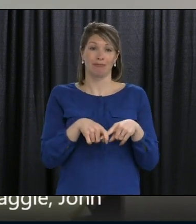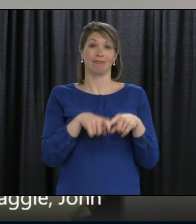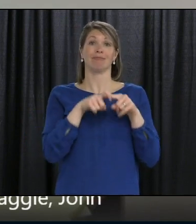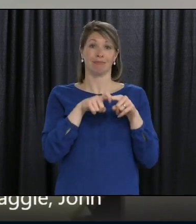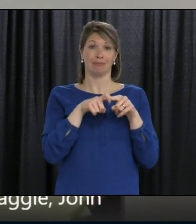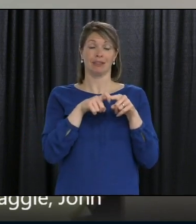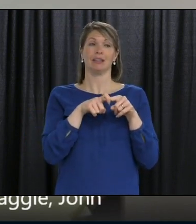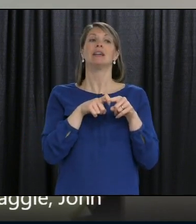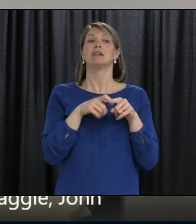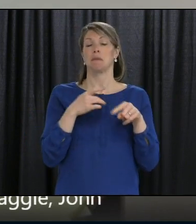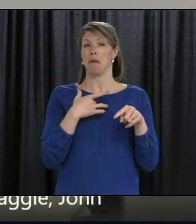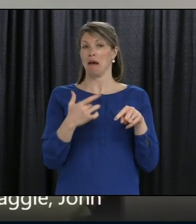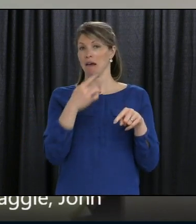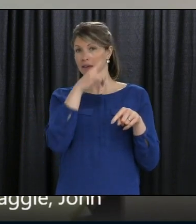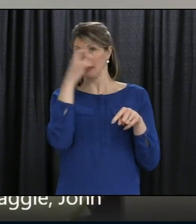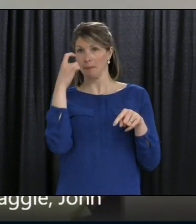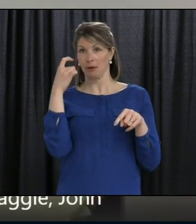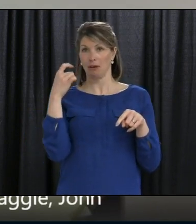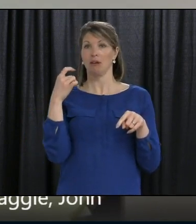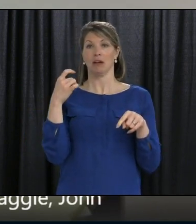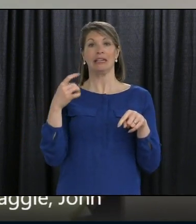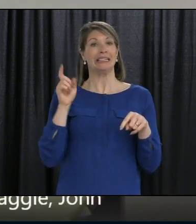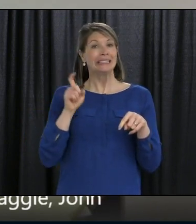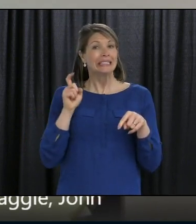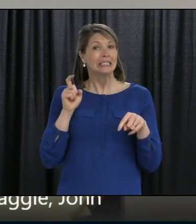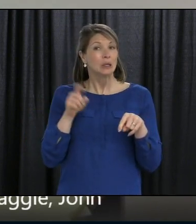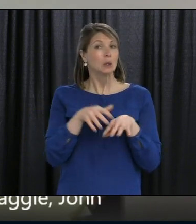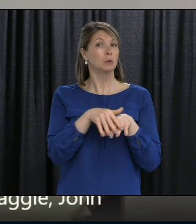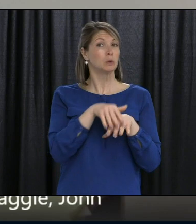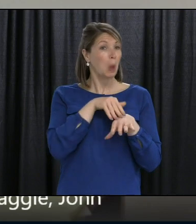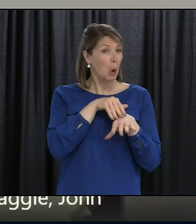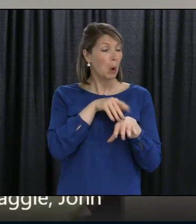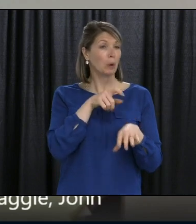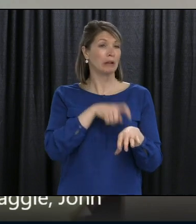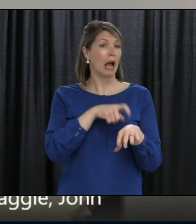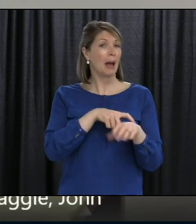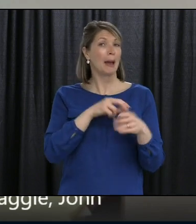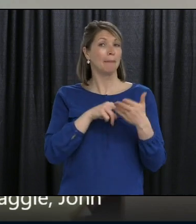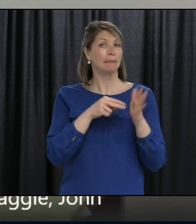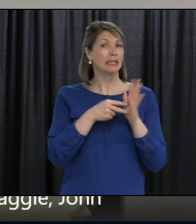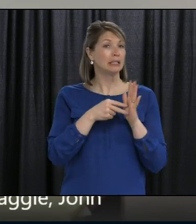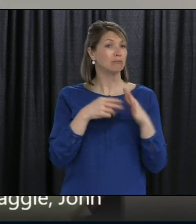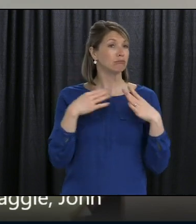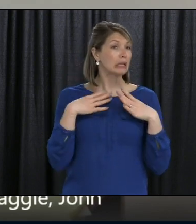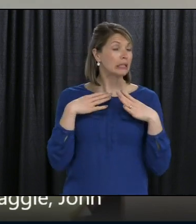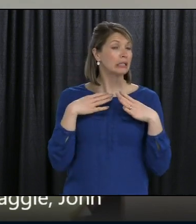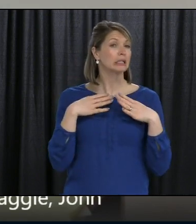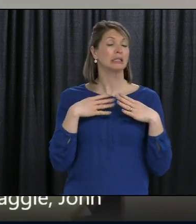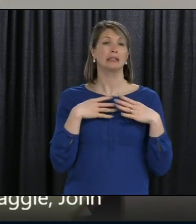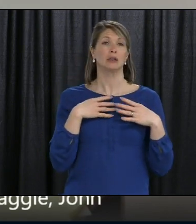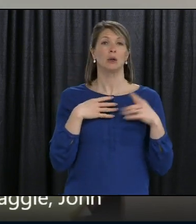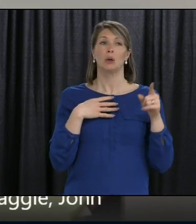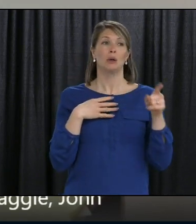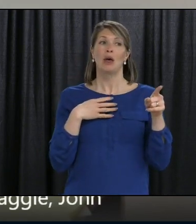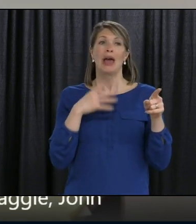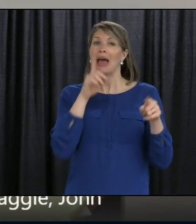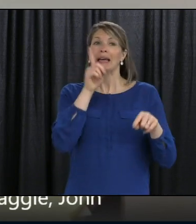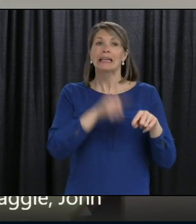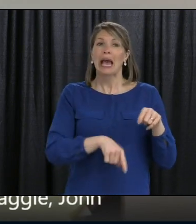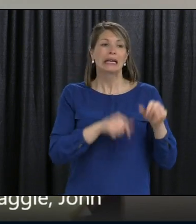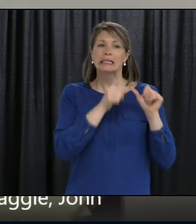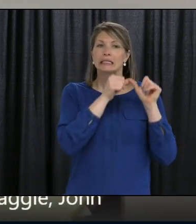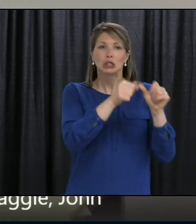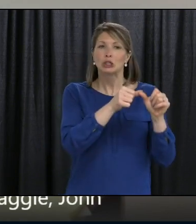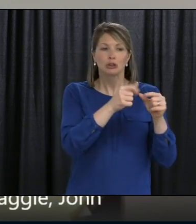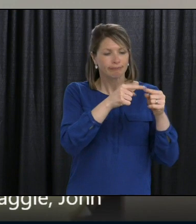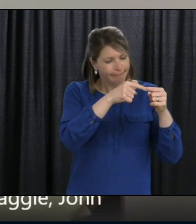their staff to have rest, break, recharge. You cannot do frontline